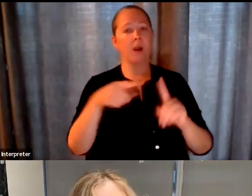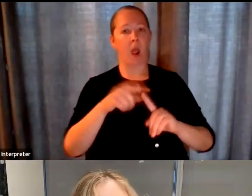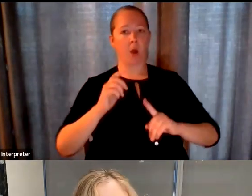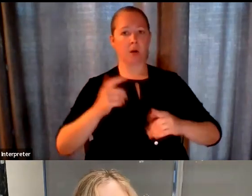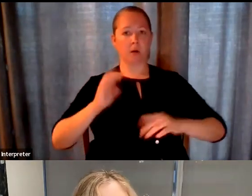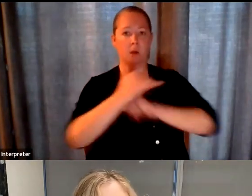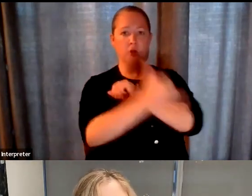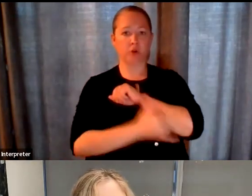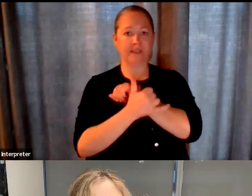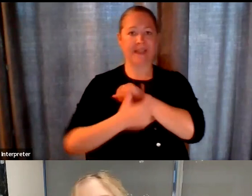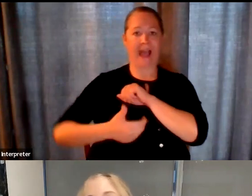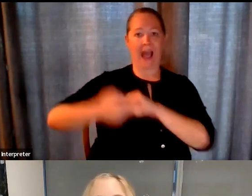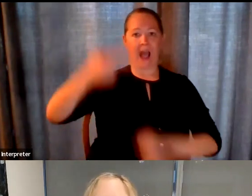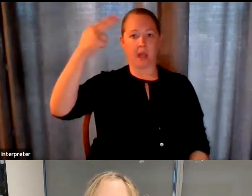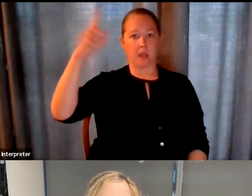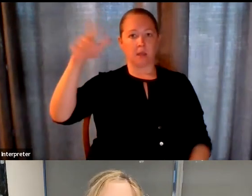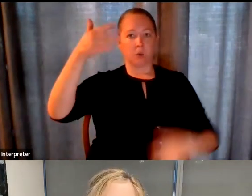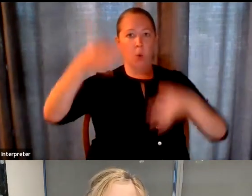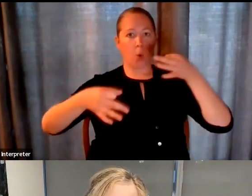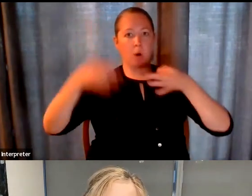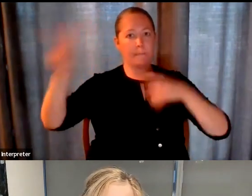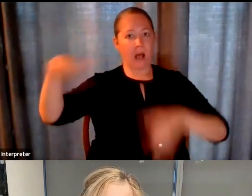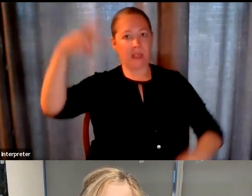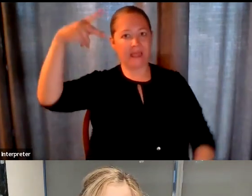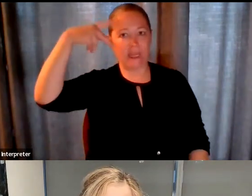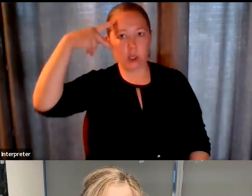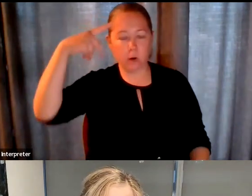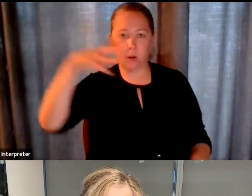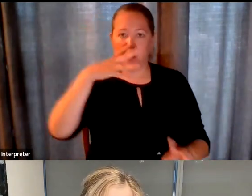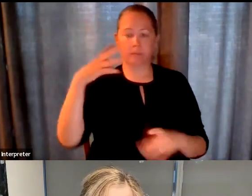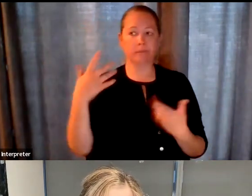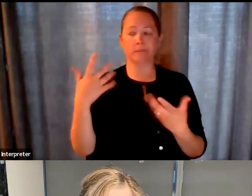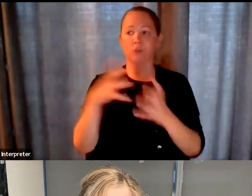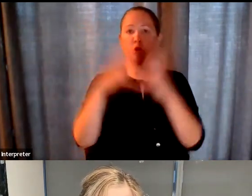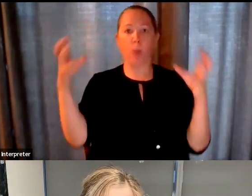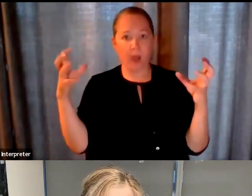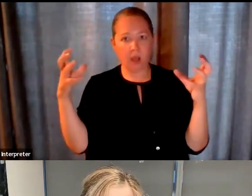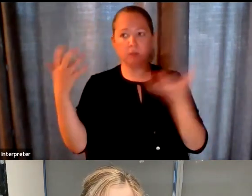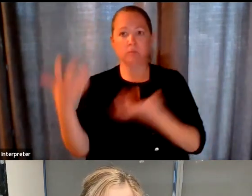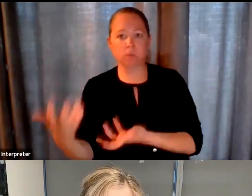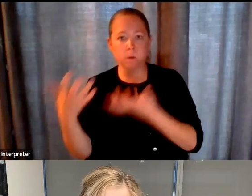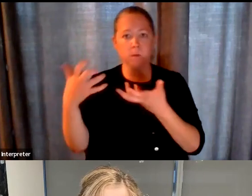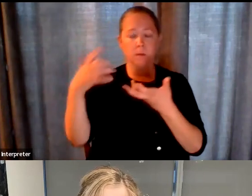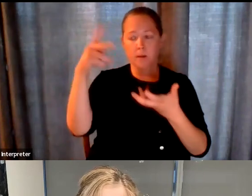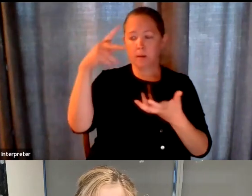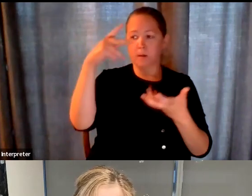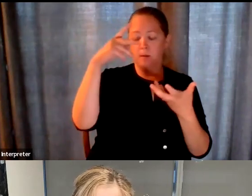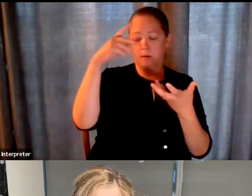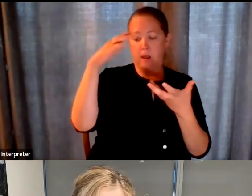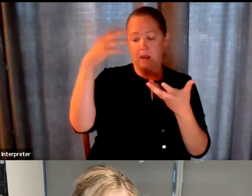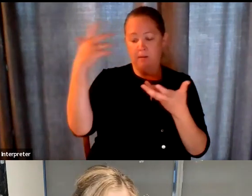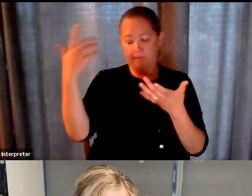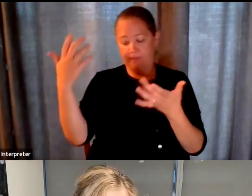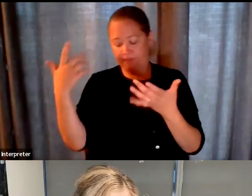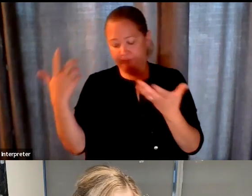become so politicized to the point of ignoring the rule of law, a lot of folks here who believe in AU's mission are wondering, how